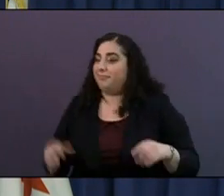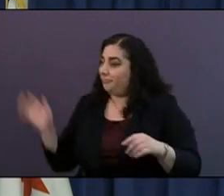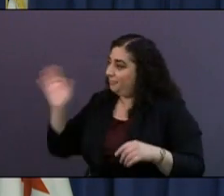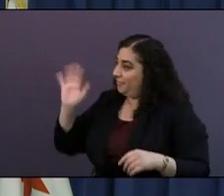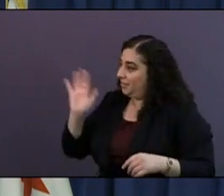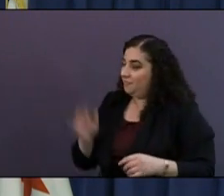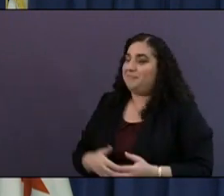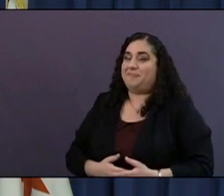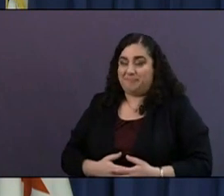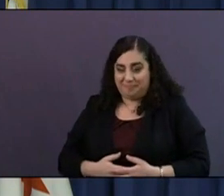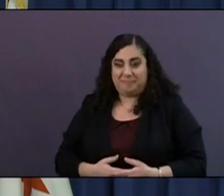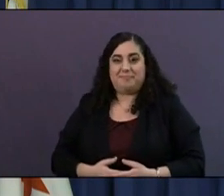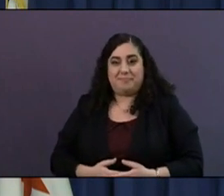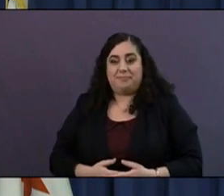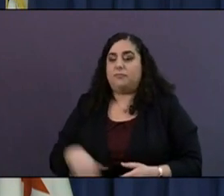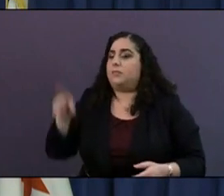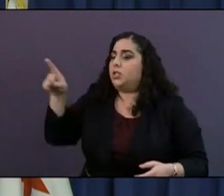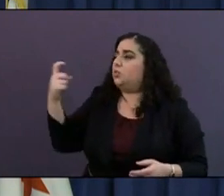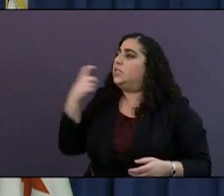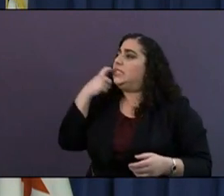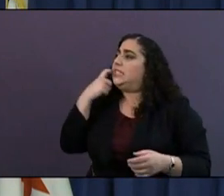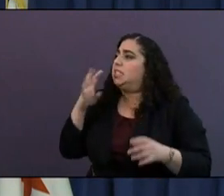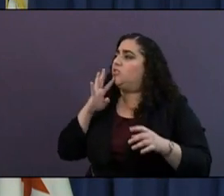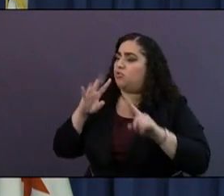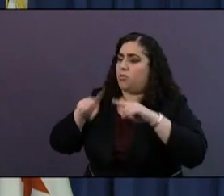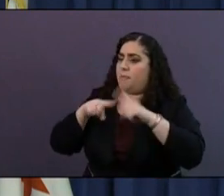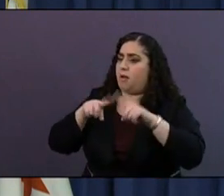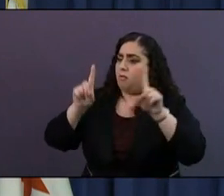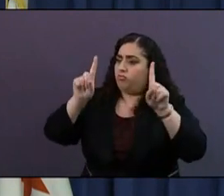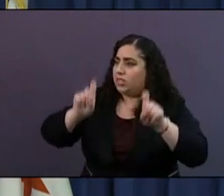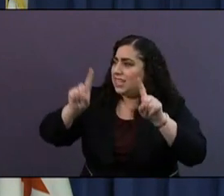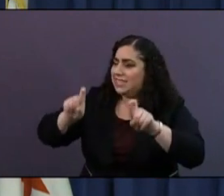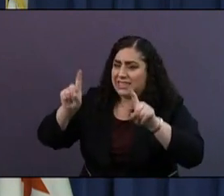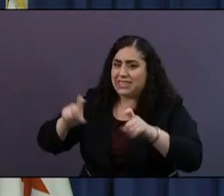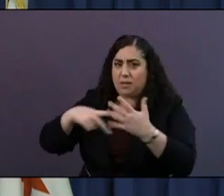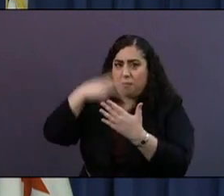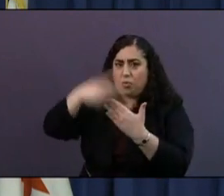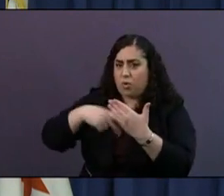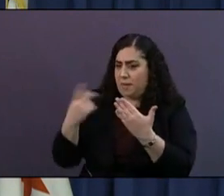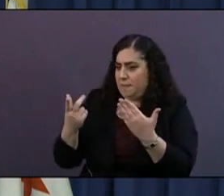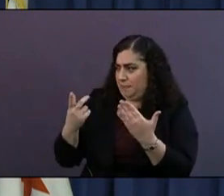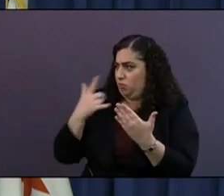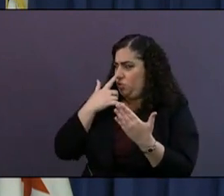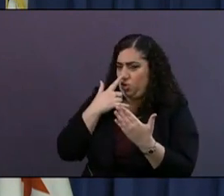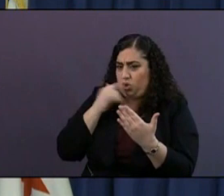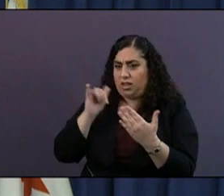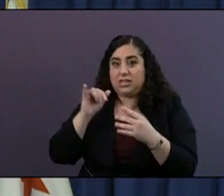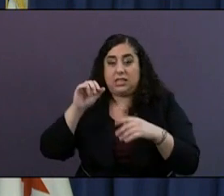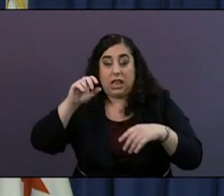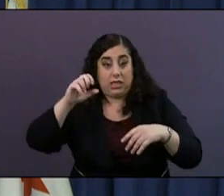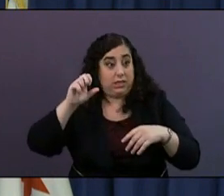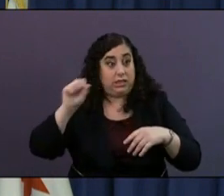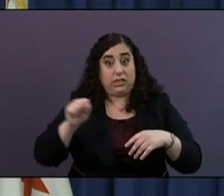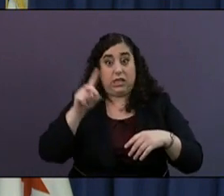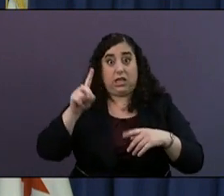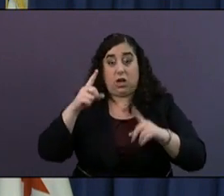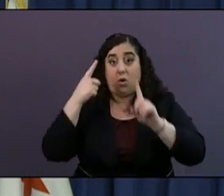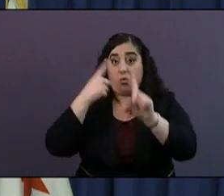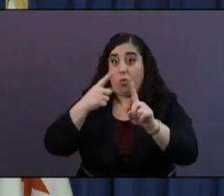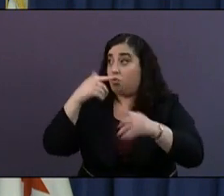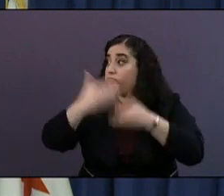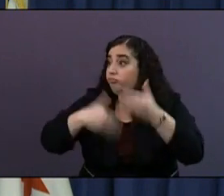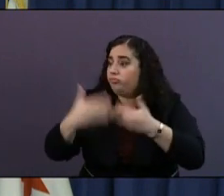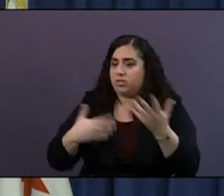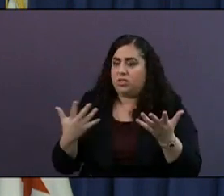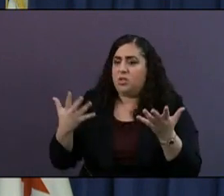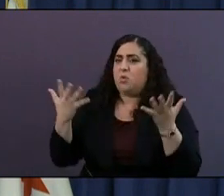about the pilot program that you mentioned, hoping to accelerate phase 3 a little bit. Yeah. Can you specify on what those guidelines